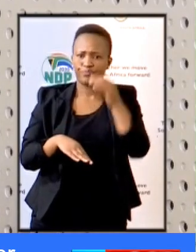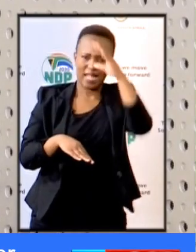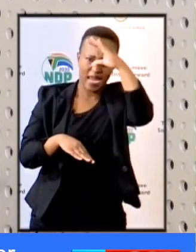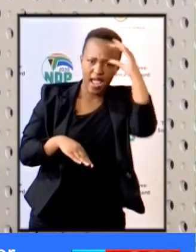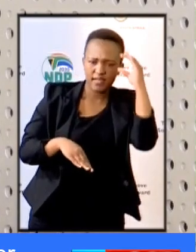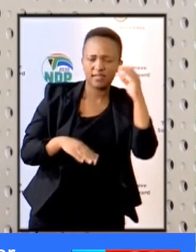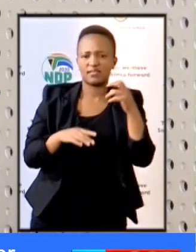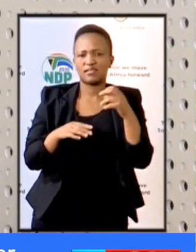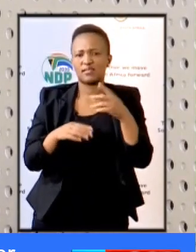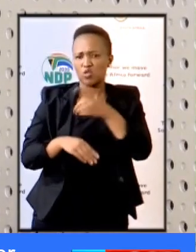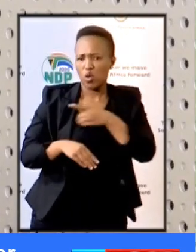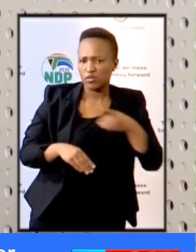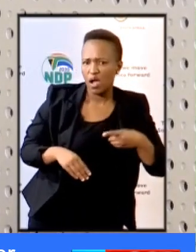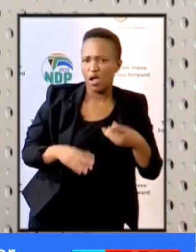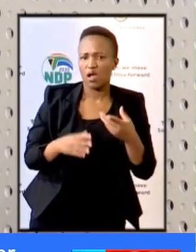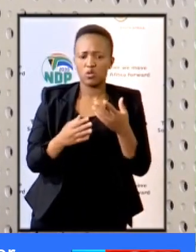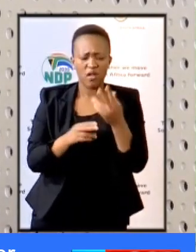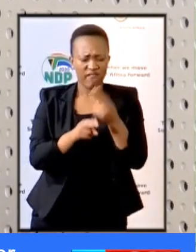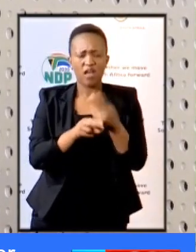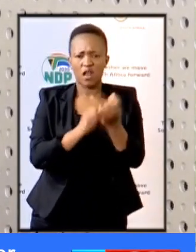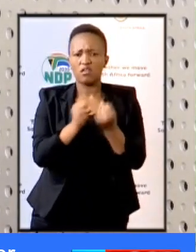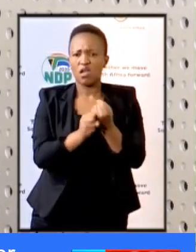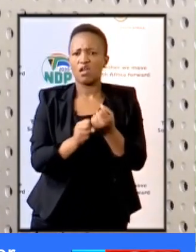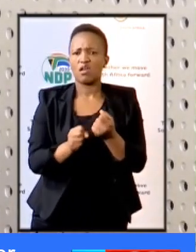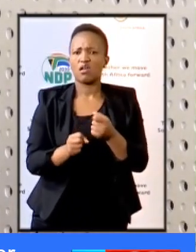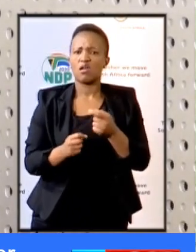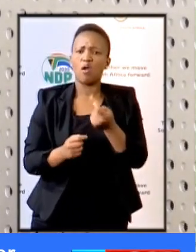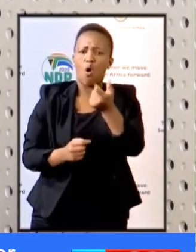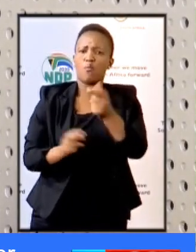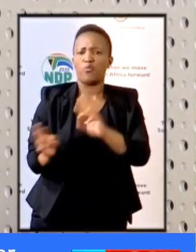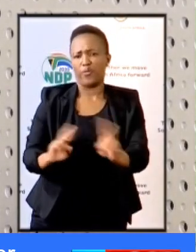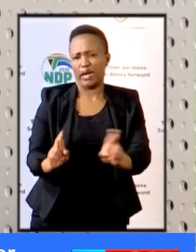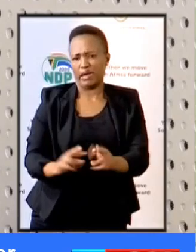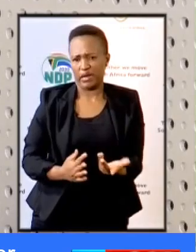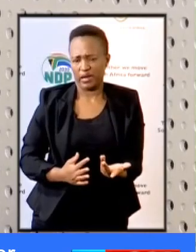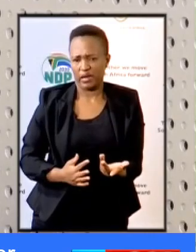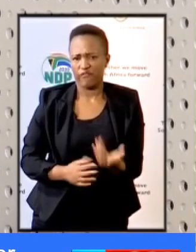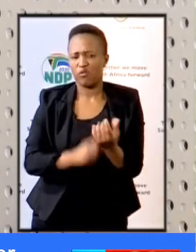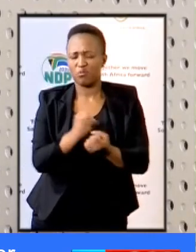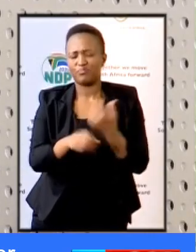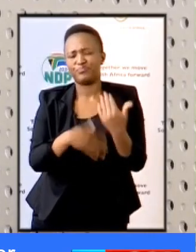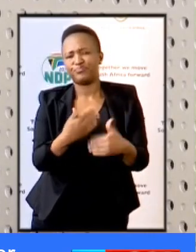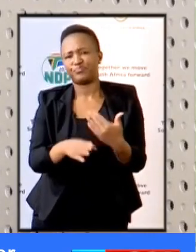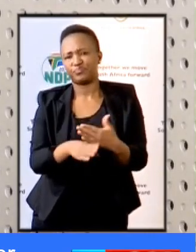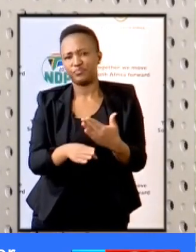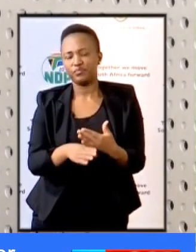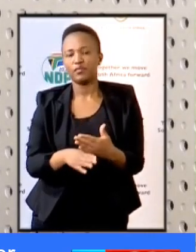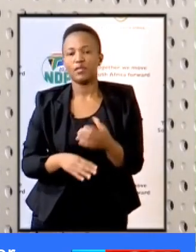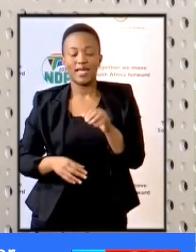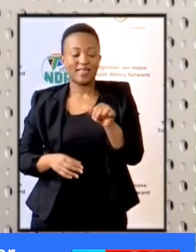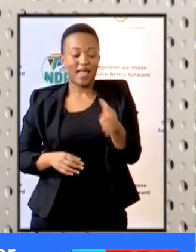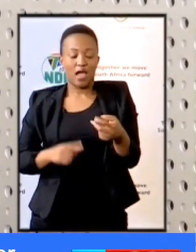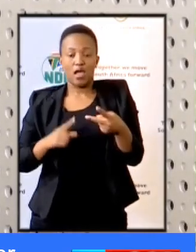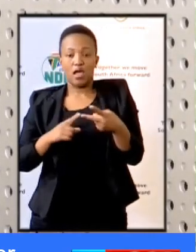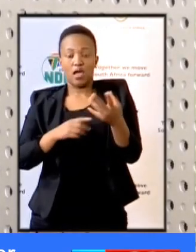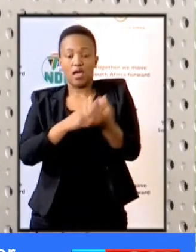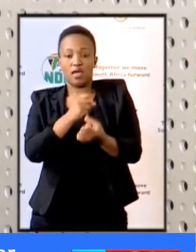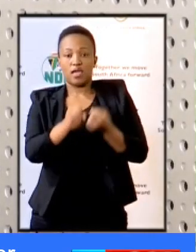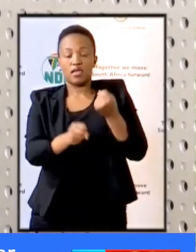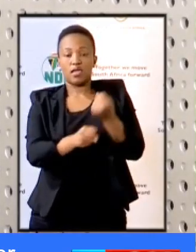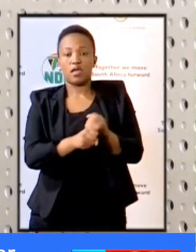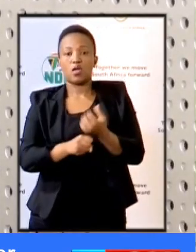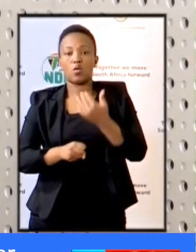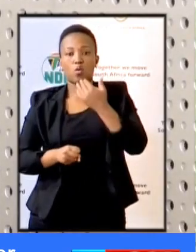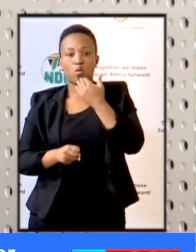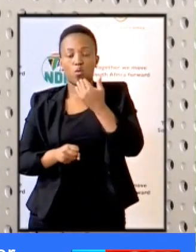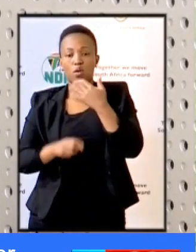health practitioners at this point in time. The other years that also require some part of clinical training but